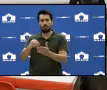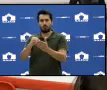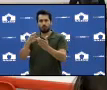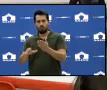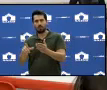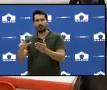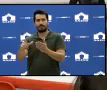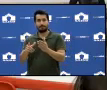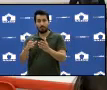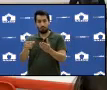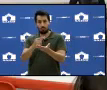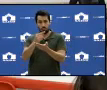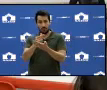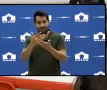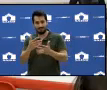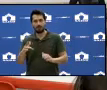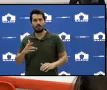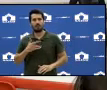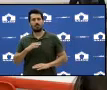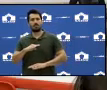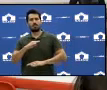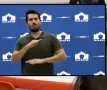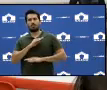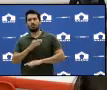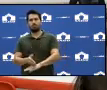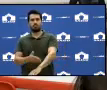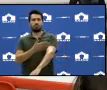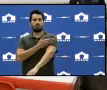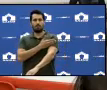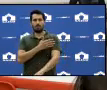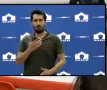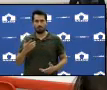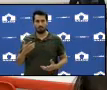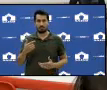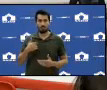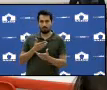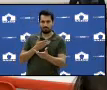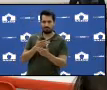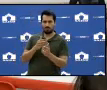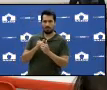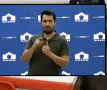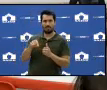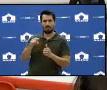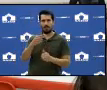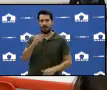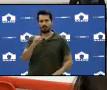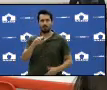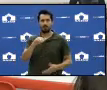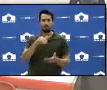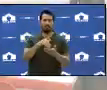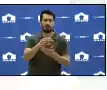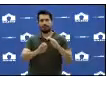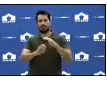was rewarding, fulfilling experience in the 12 or 13 years that we spent, that they spend with